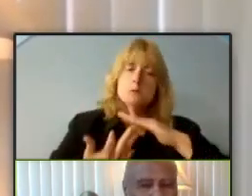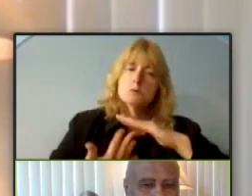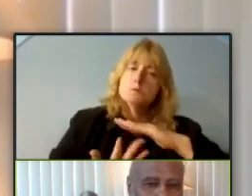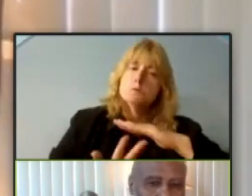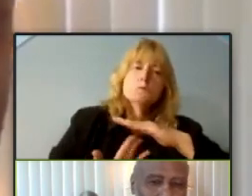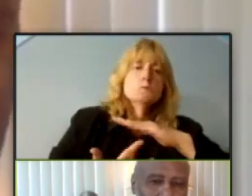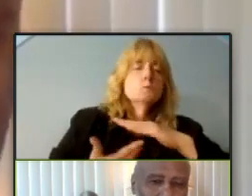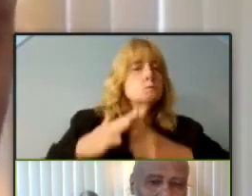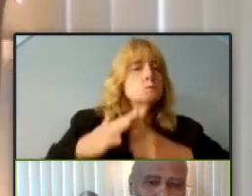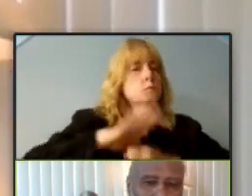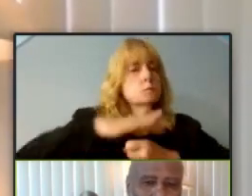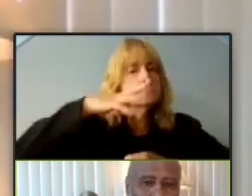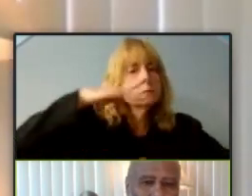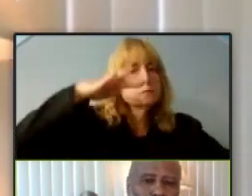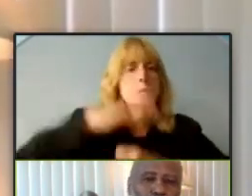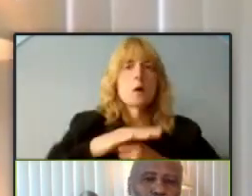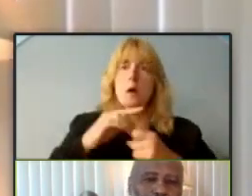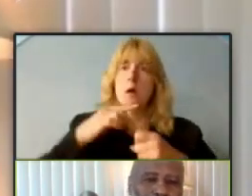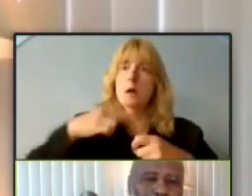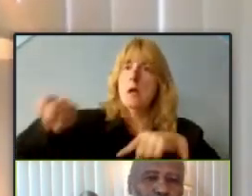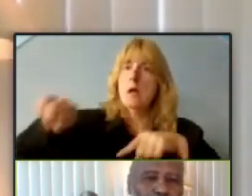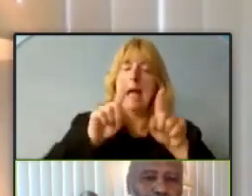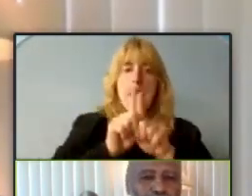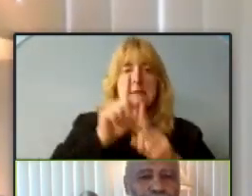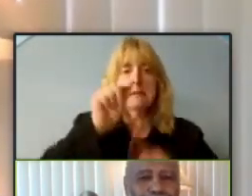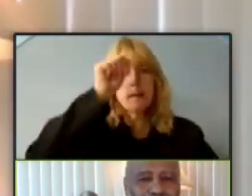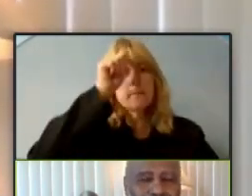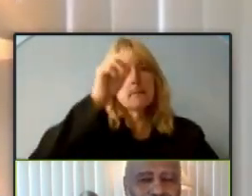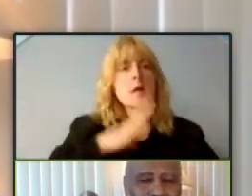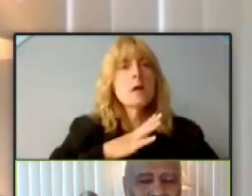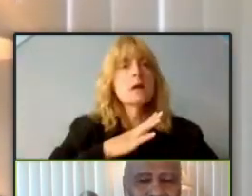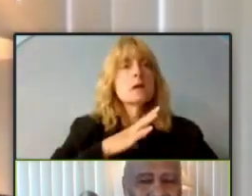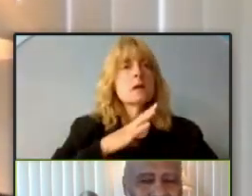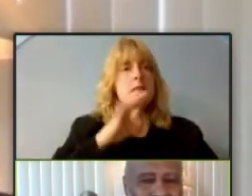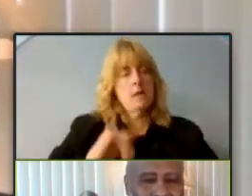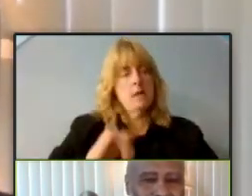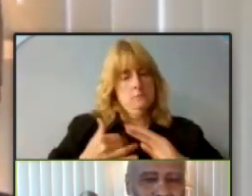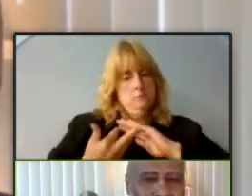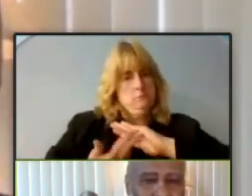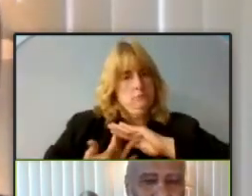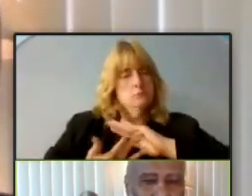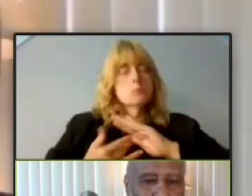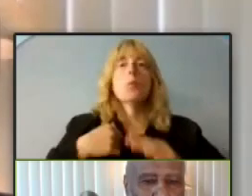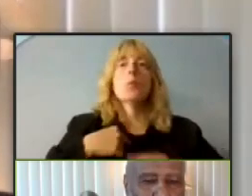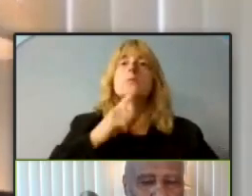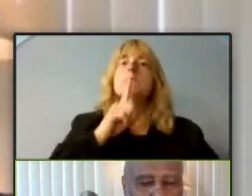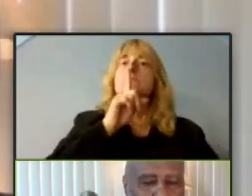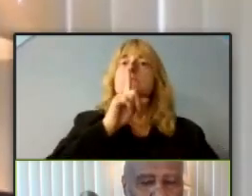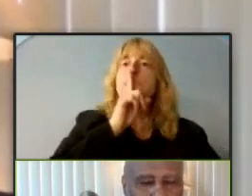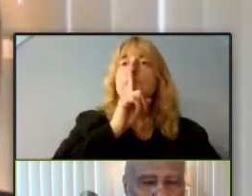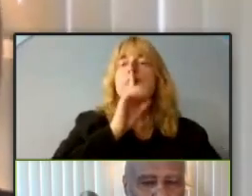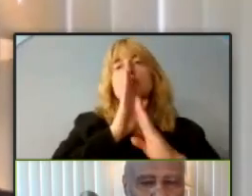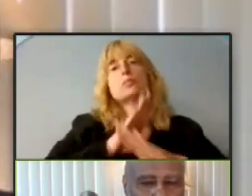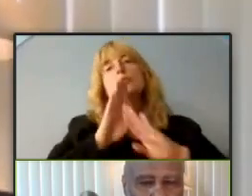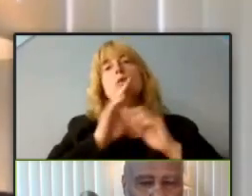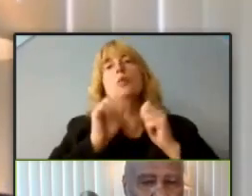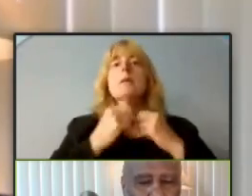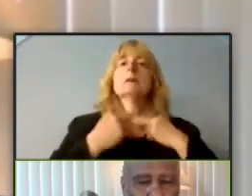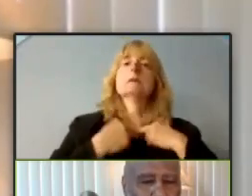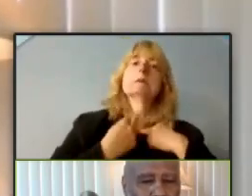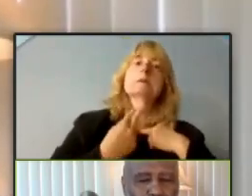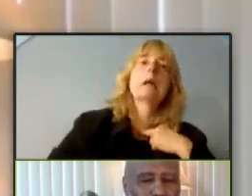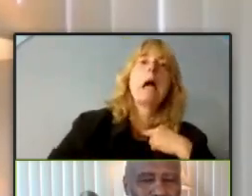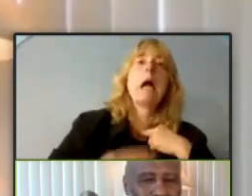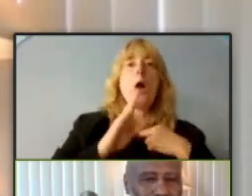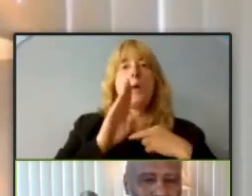as men. It's a rage that we tuck behind our ties and our Brooks Brothers suits or